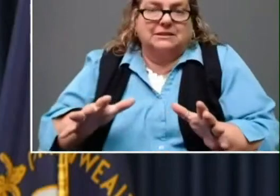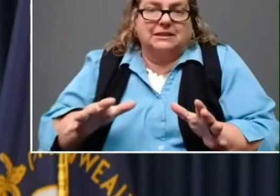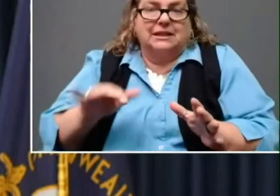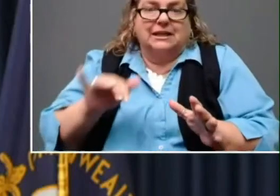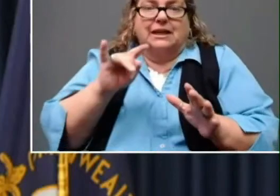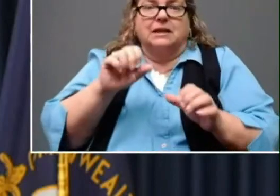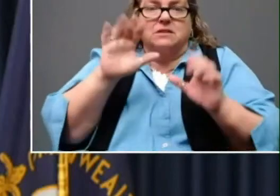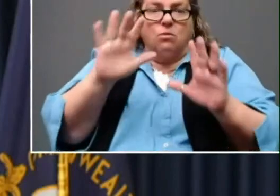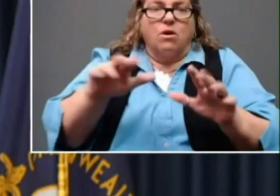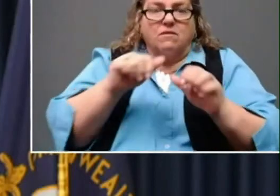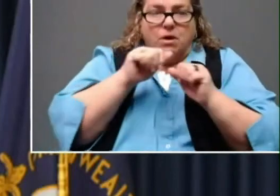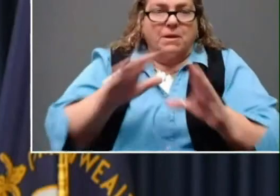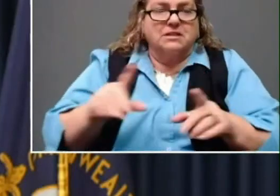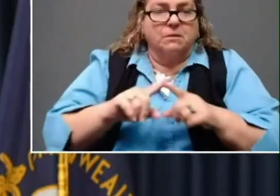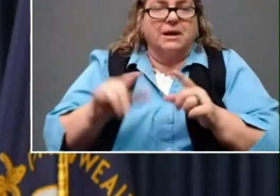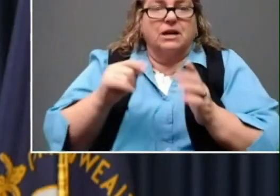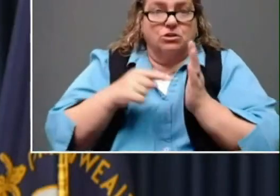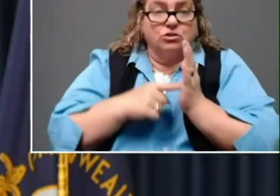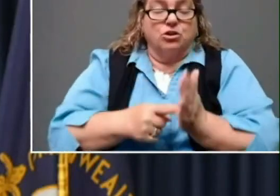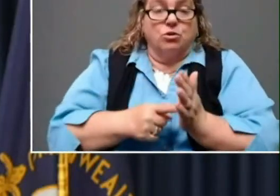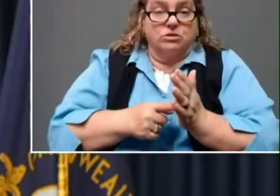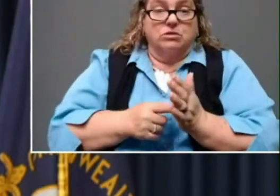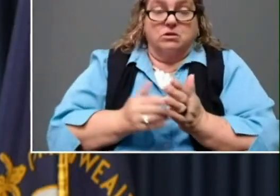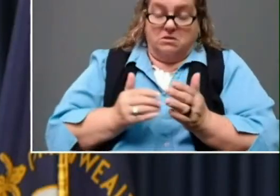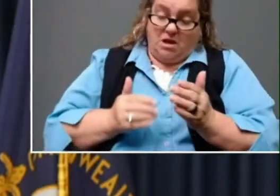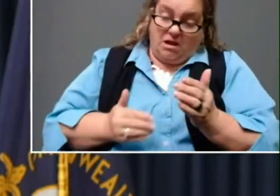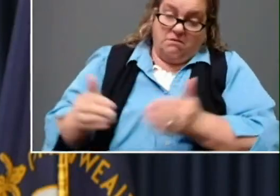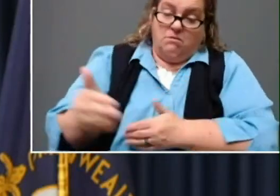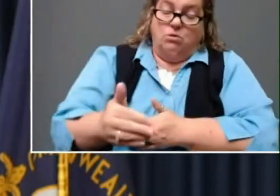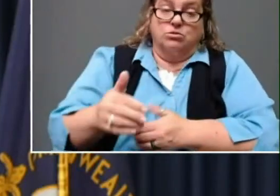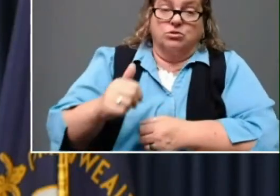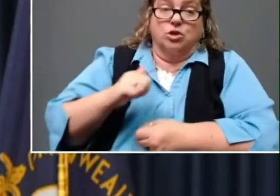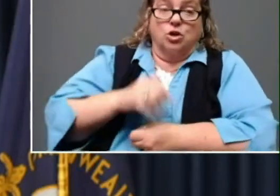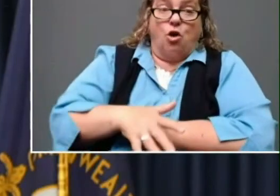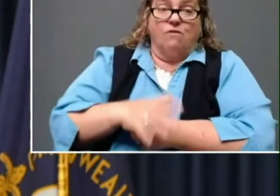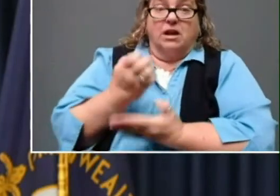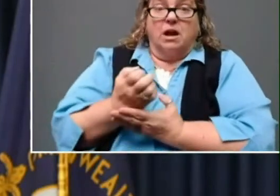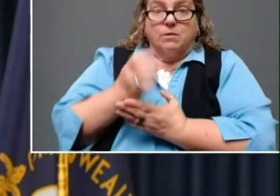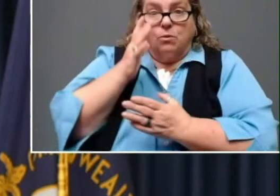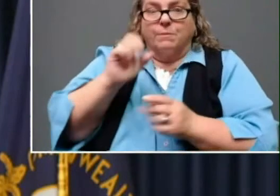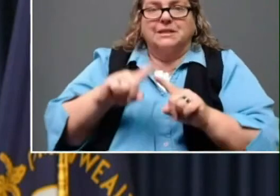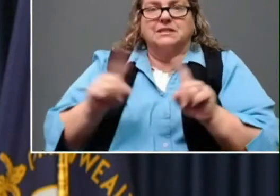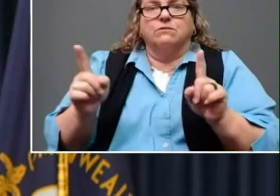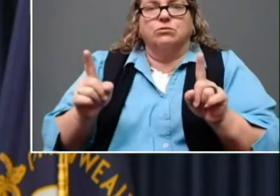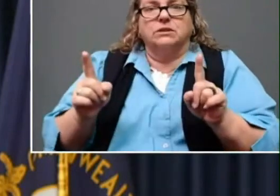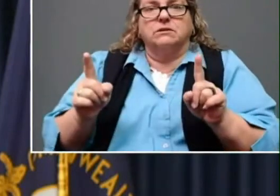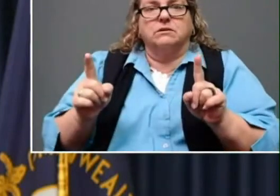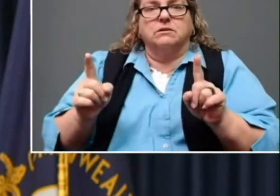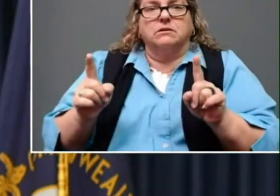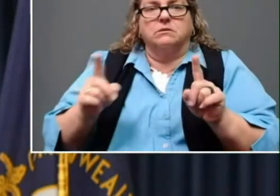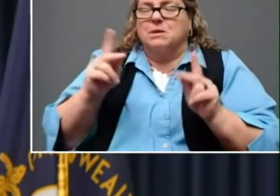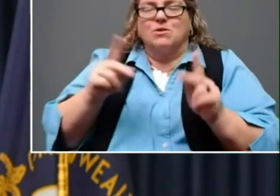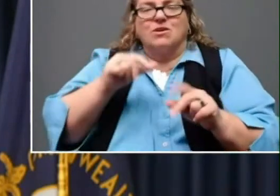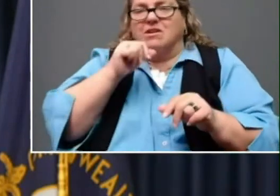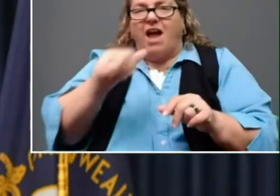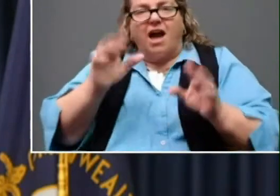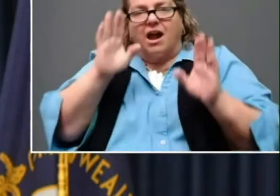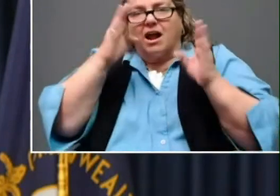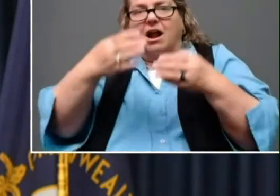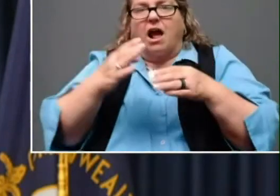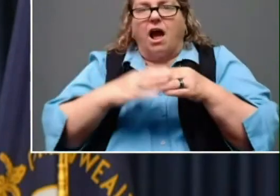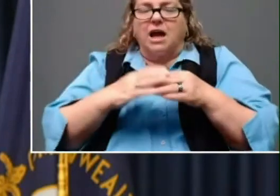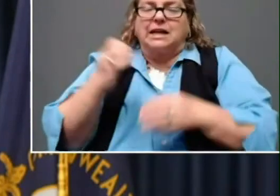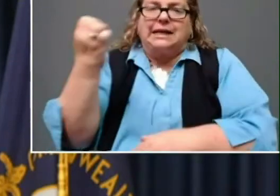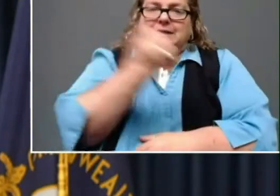think it also shows the post-COVID economy is going to be different. With people not as focused on the coasts, people giving Kentucky a